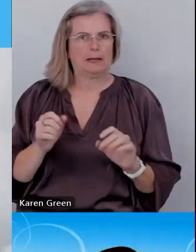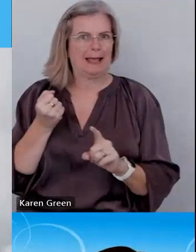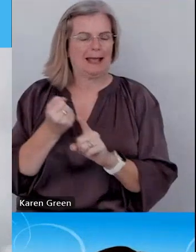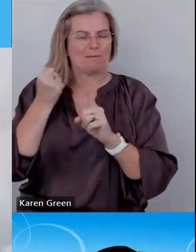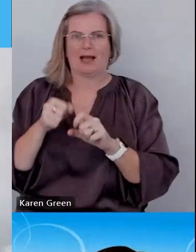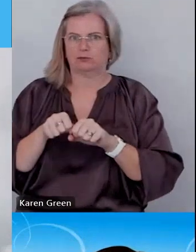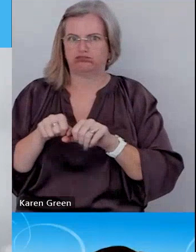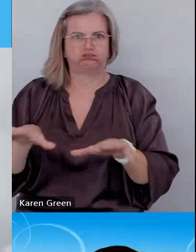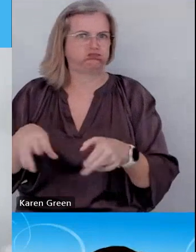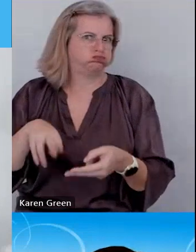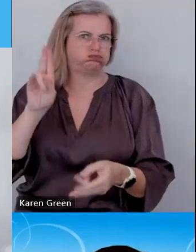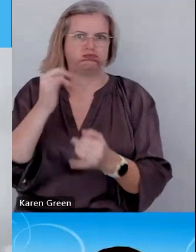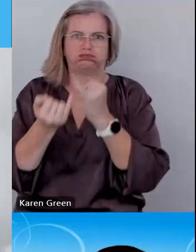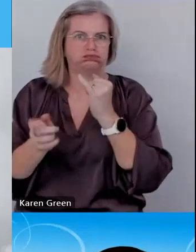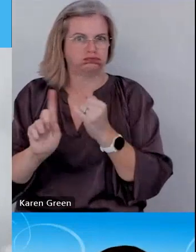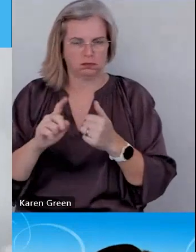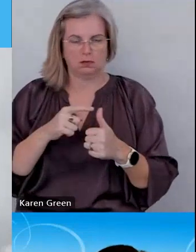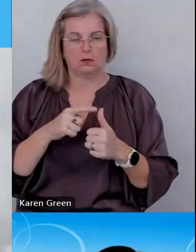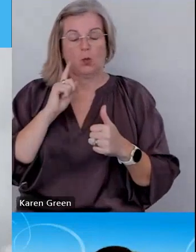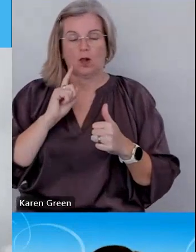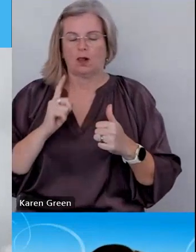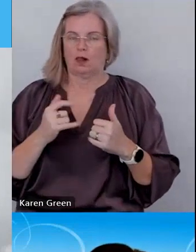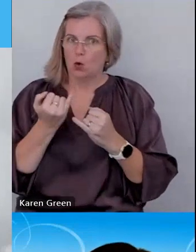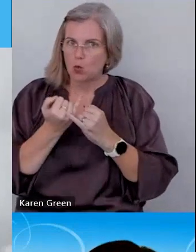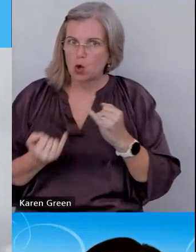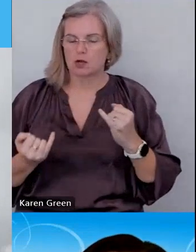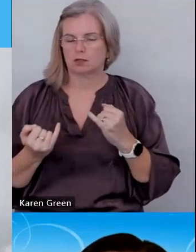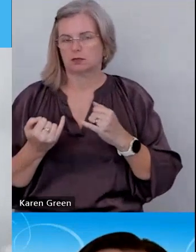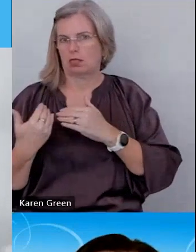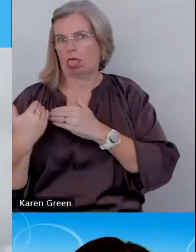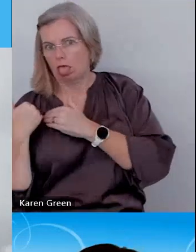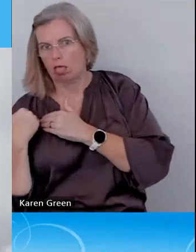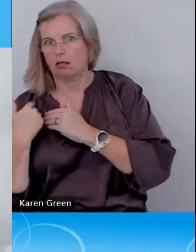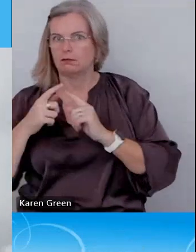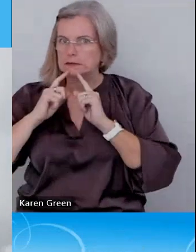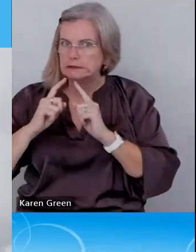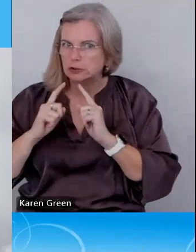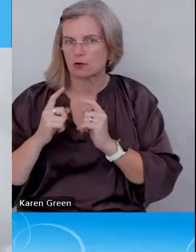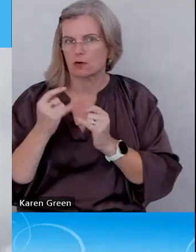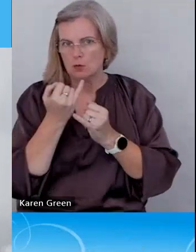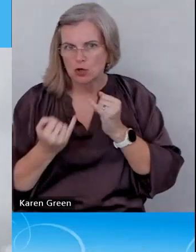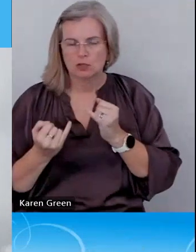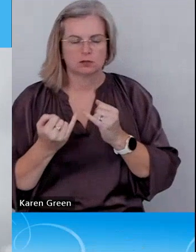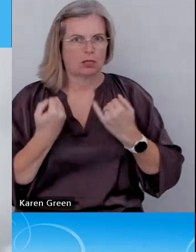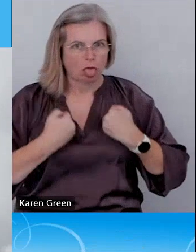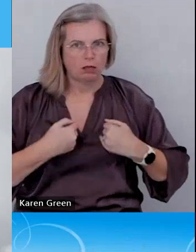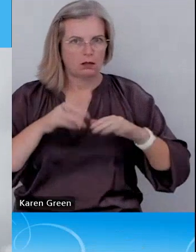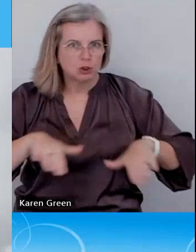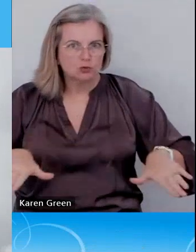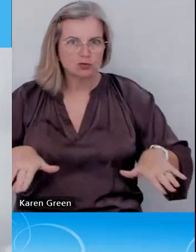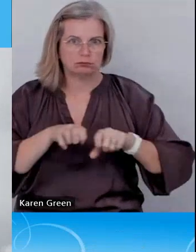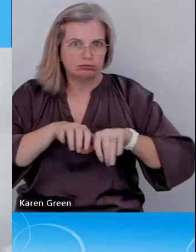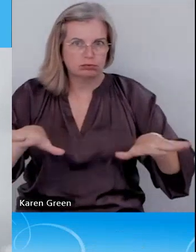ill health in children and teachers, and we're already starting to see after the pandemic that that's the trend. That's going